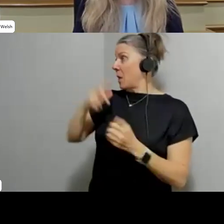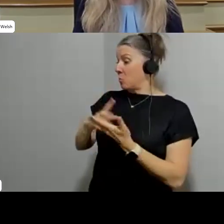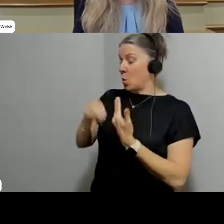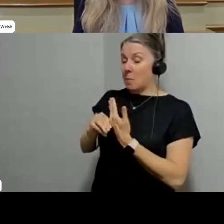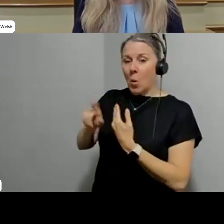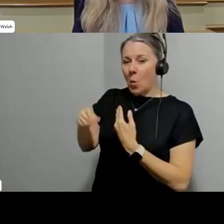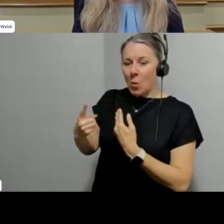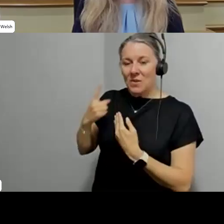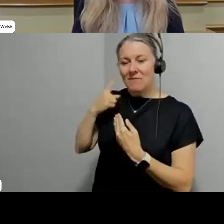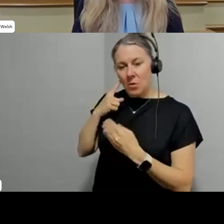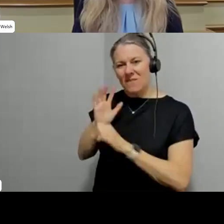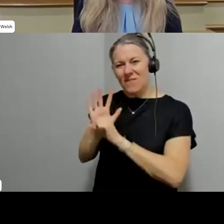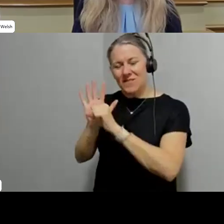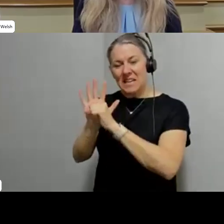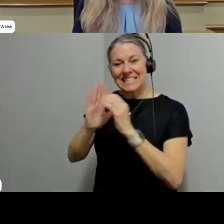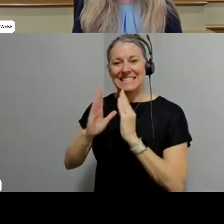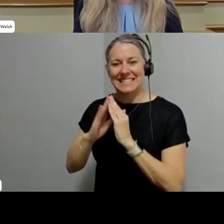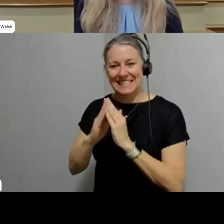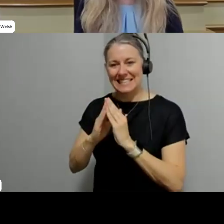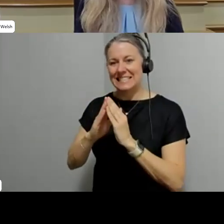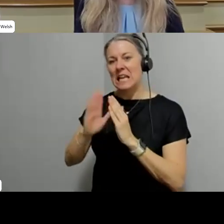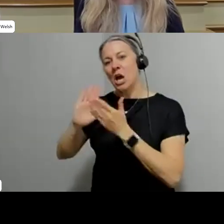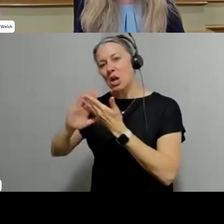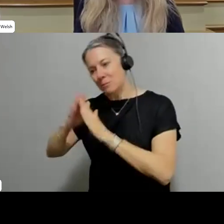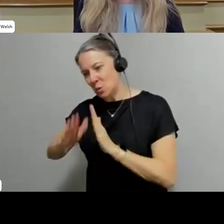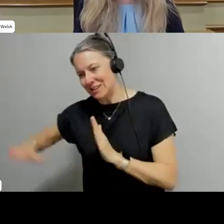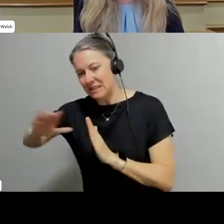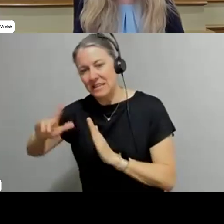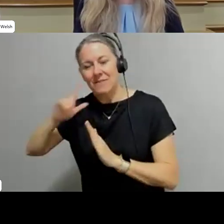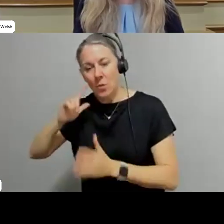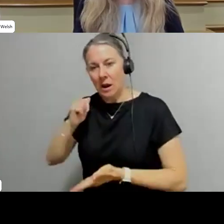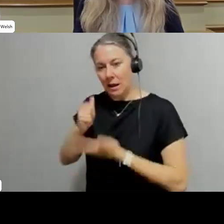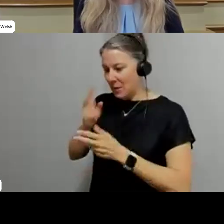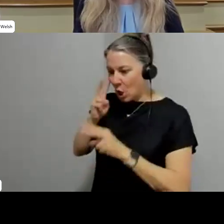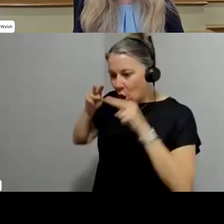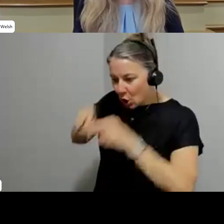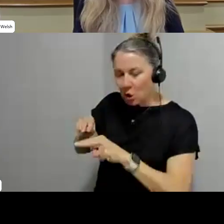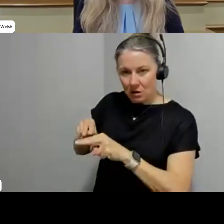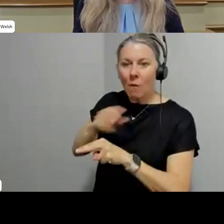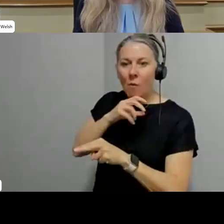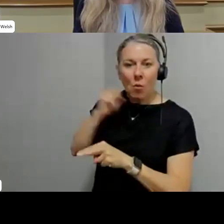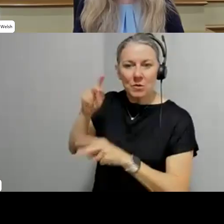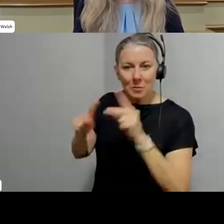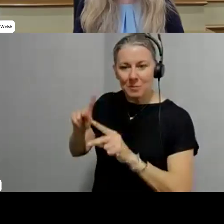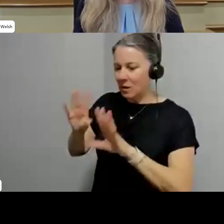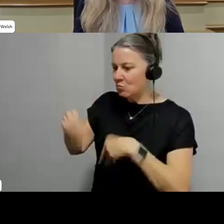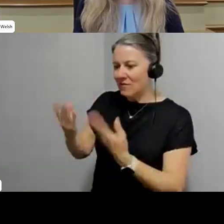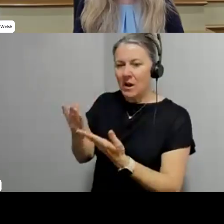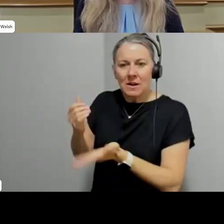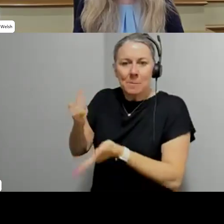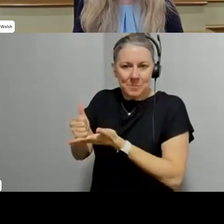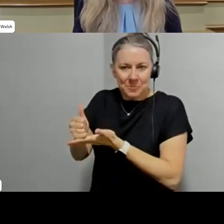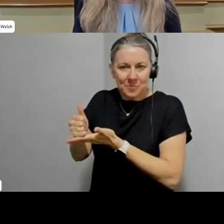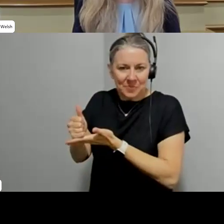communities to address the needs of older persons. And it was one of those, as all things were in those days, of kind of offering something to older persons as opposed